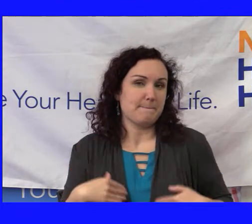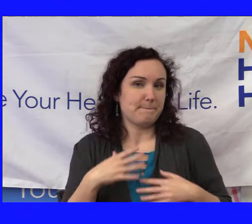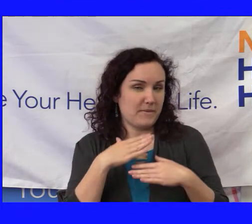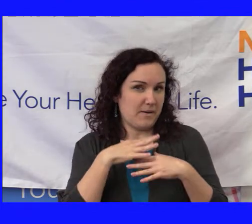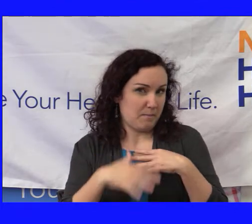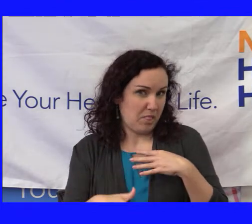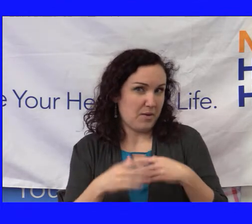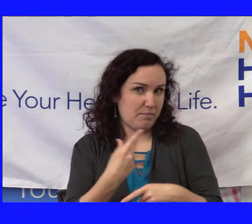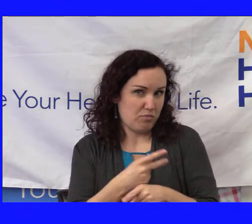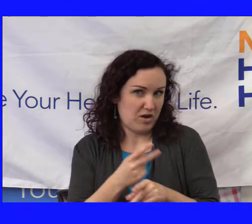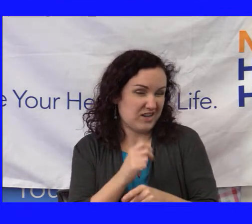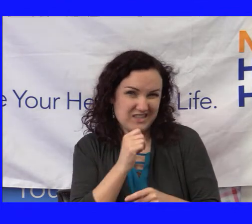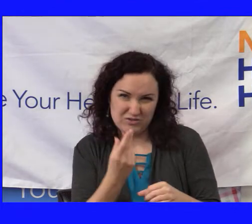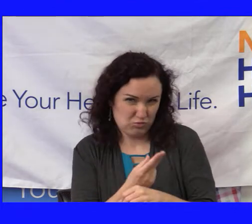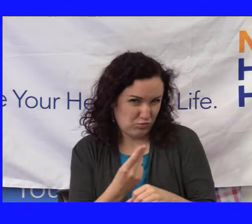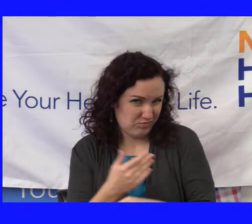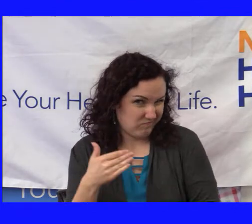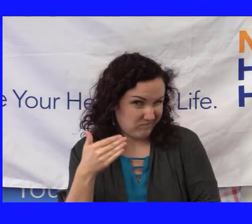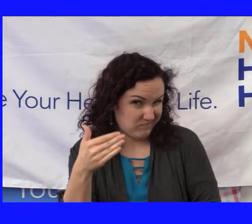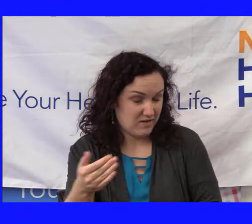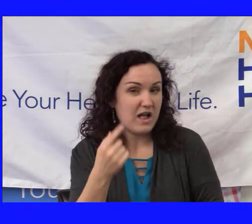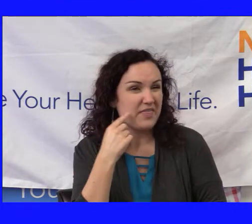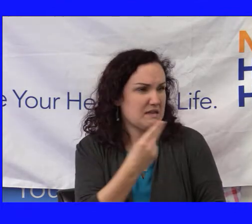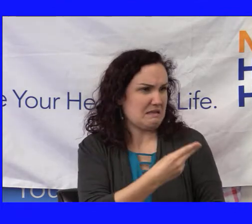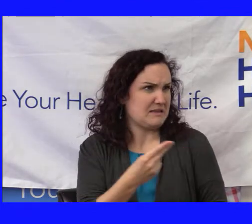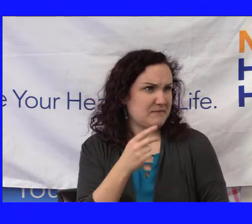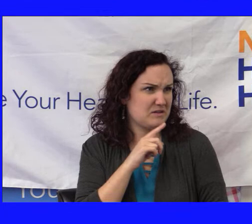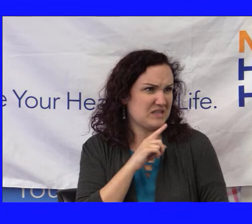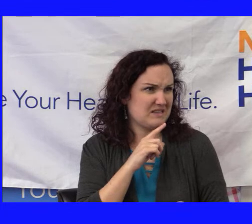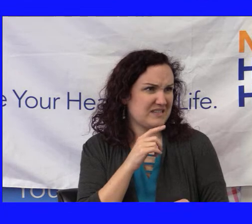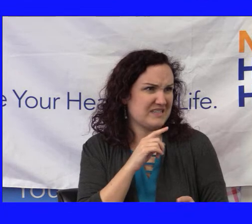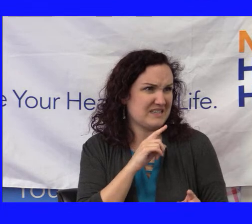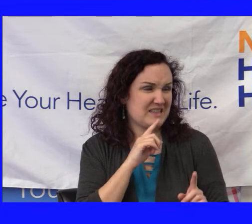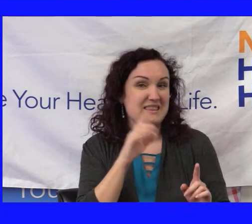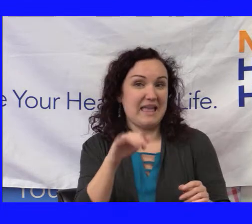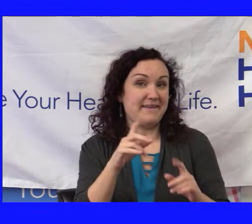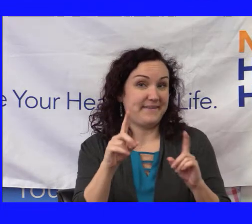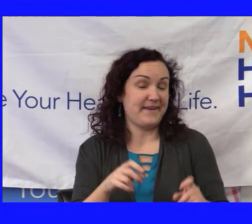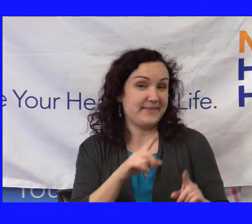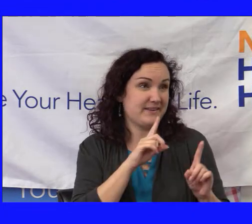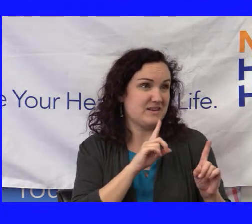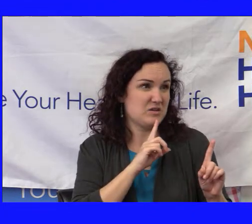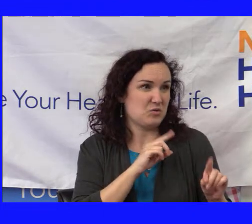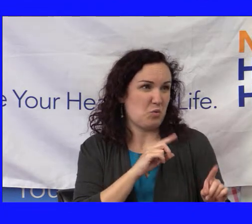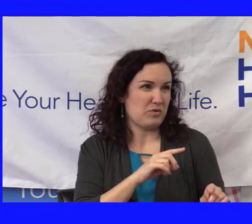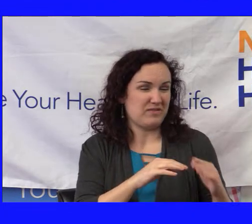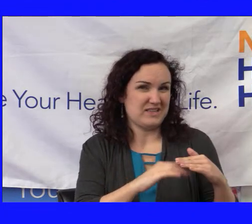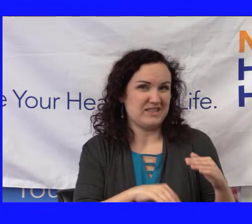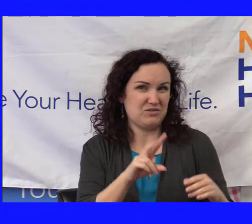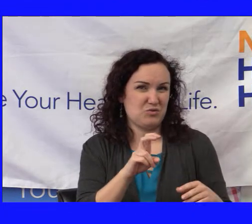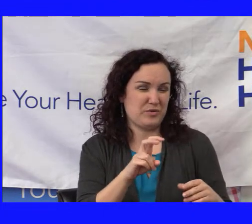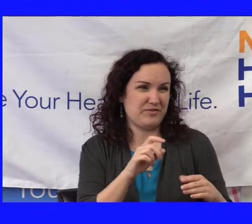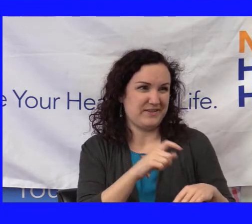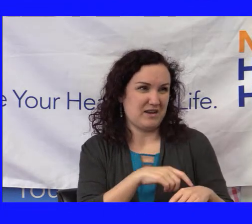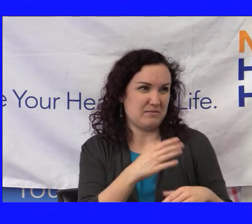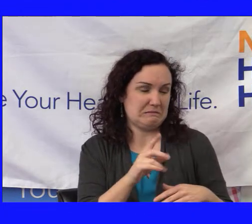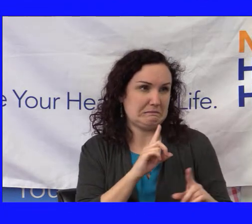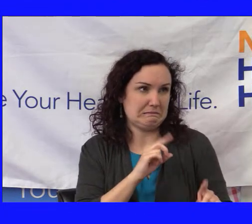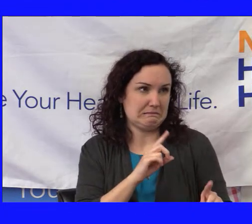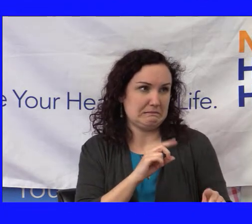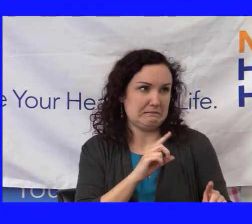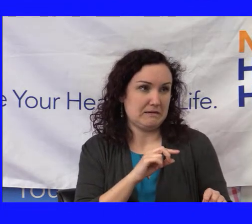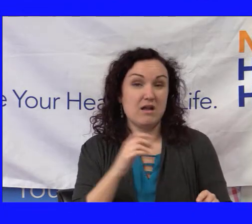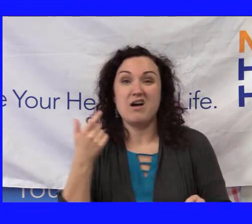not readily used. I think at health and hospitals, it was ordered less than 200 times in a 6-month period when looking back at, whereas EGFR was